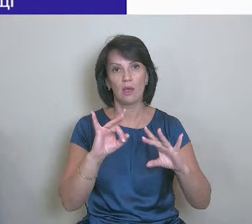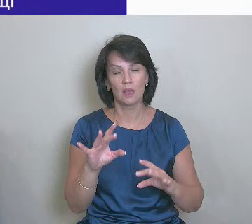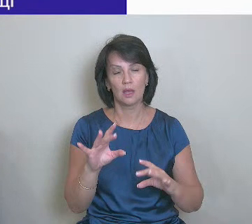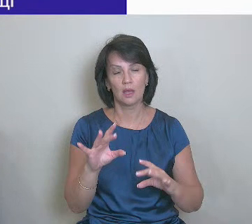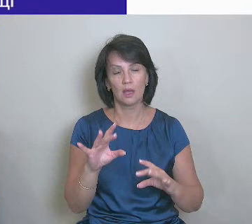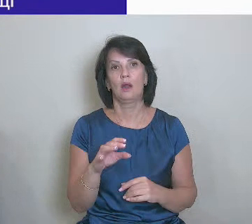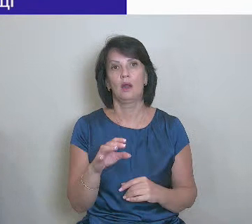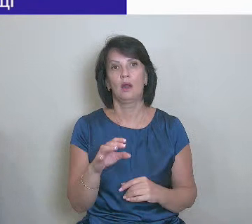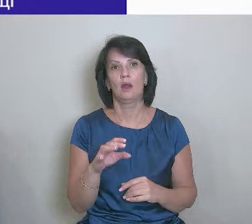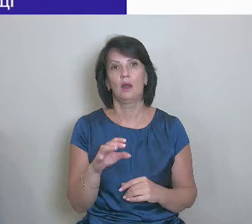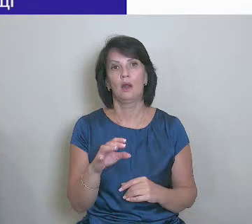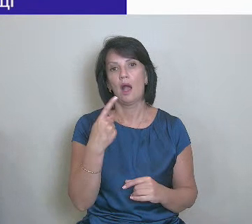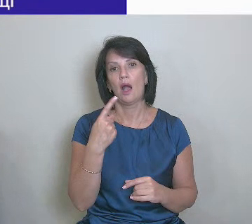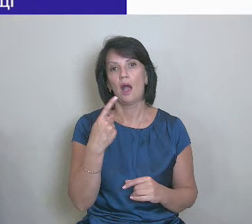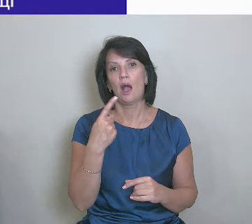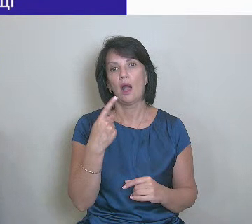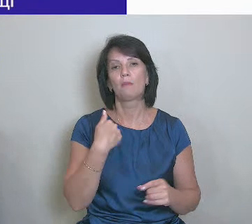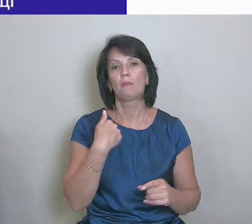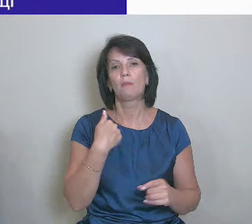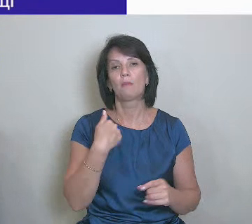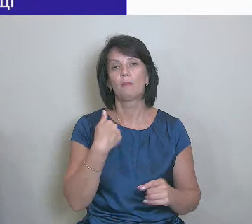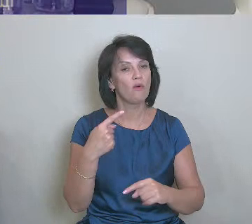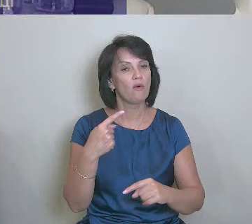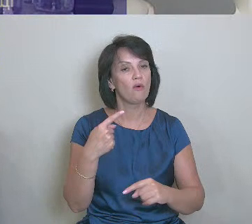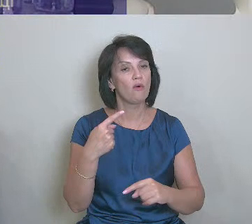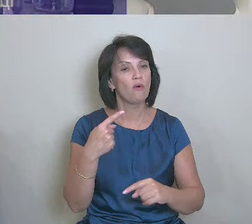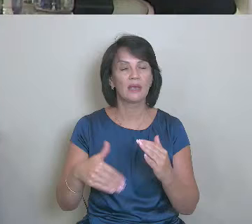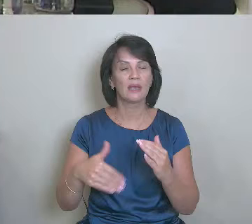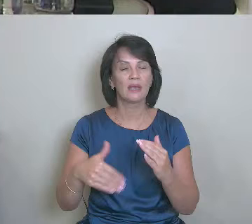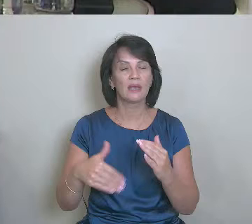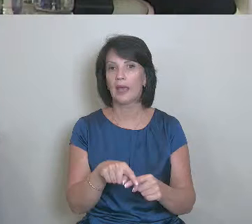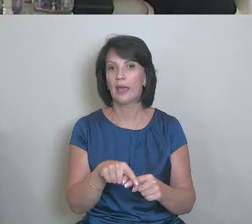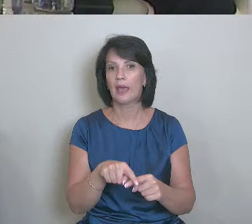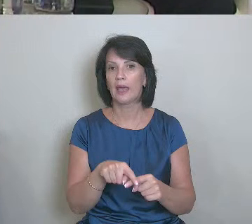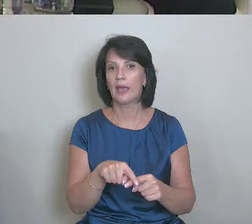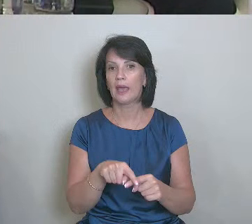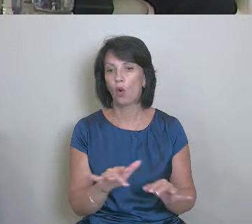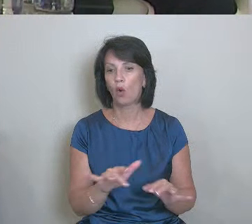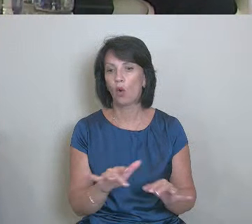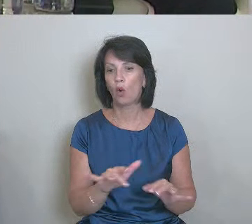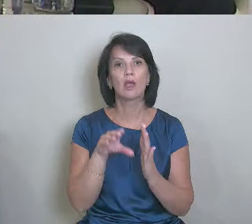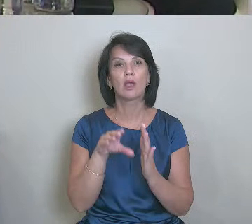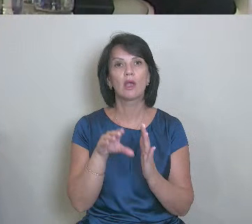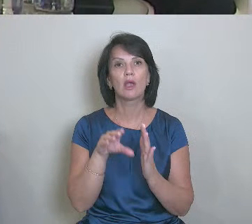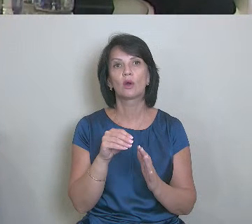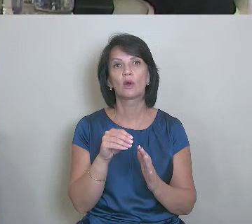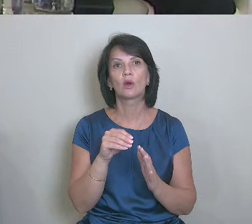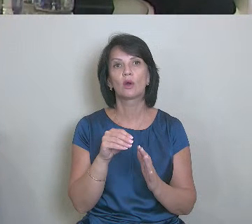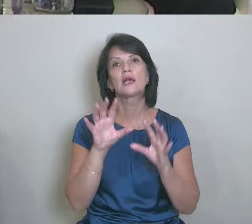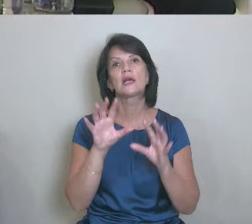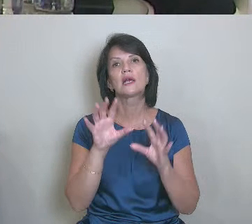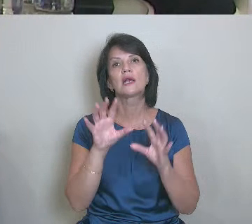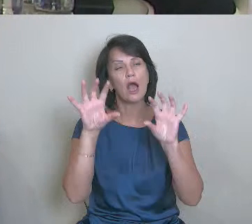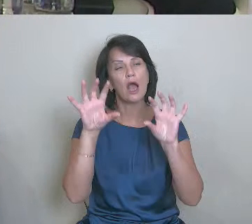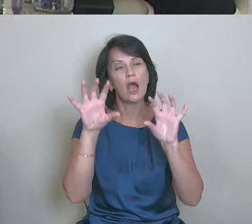had other representatives of the CC, and there we kept discussing